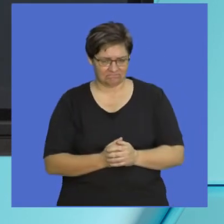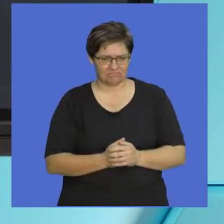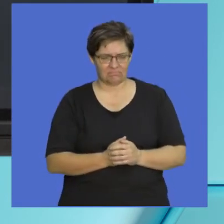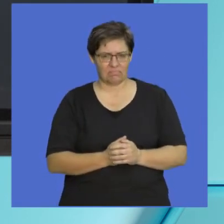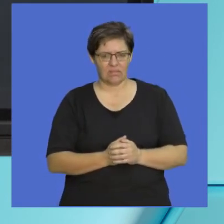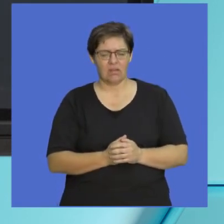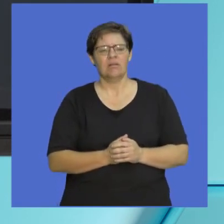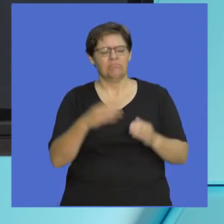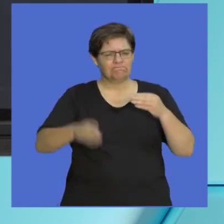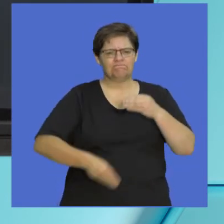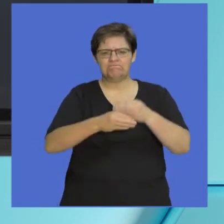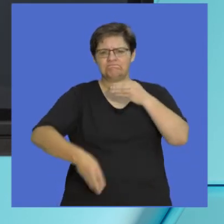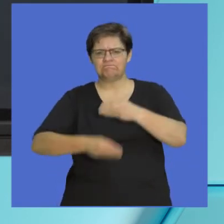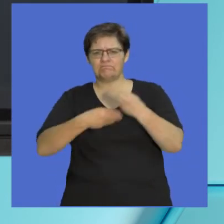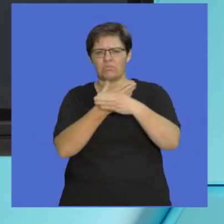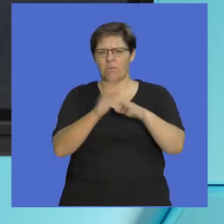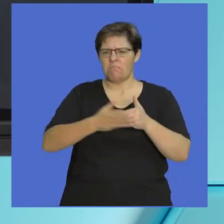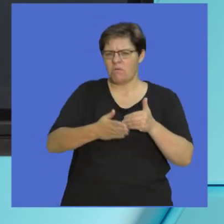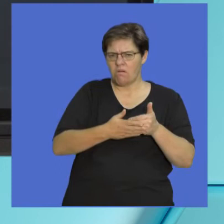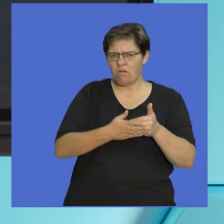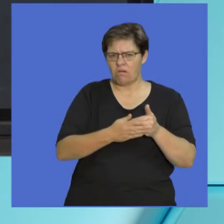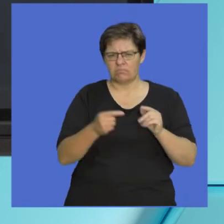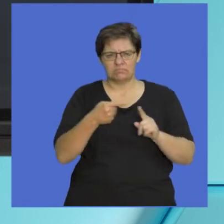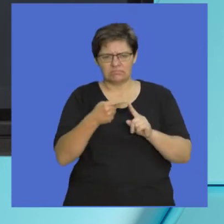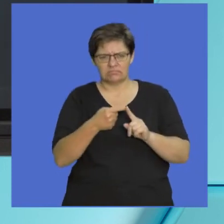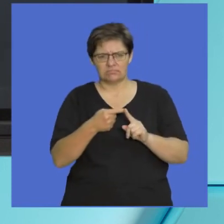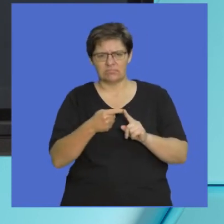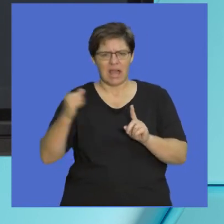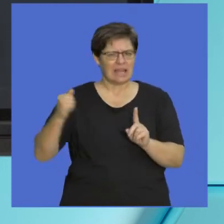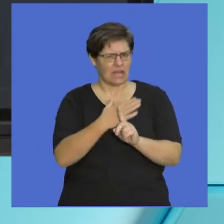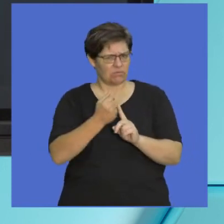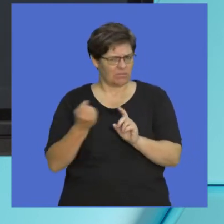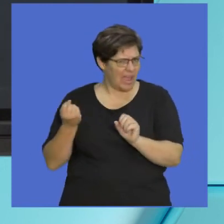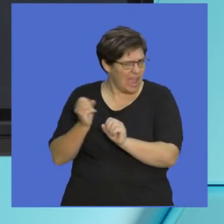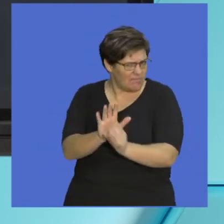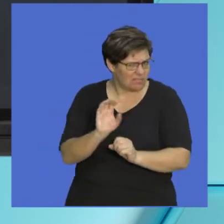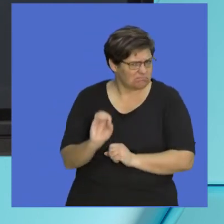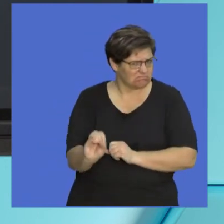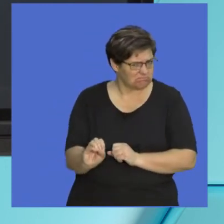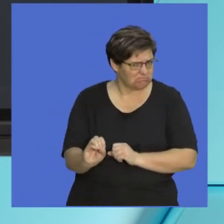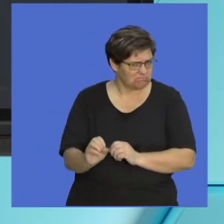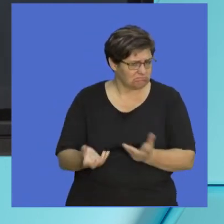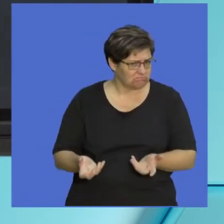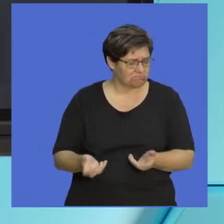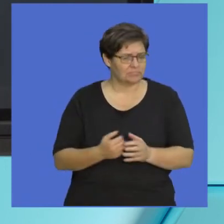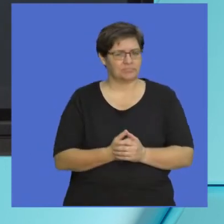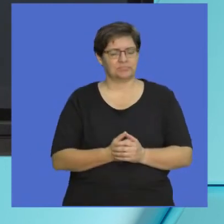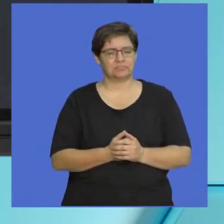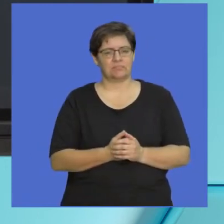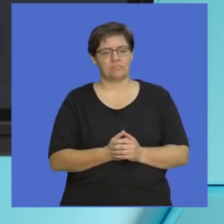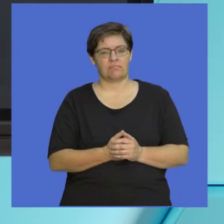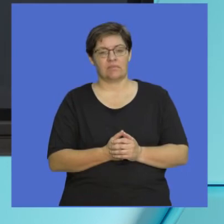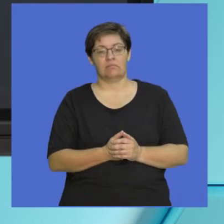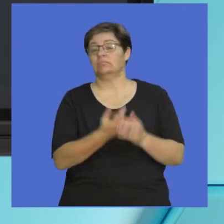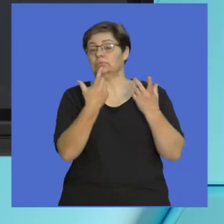adding more resistors in series actually affects the magnitude of current in a series circuit. Okay, so what